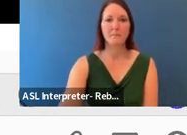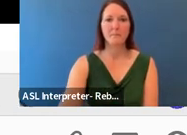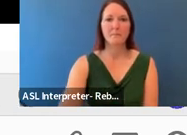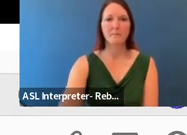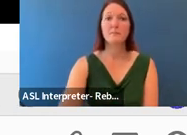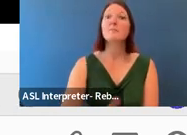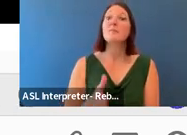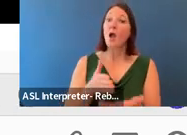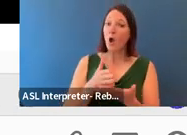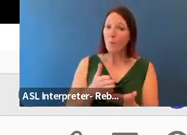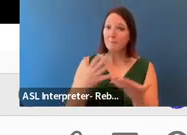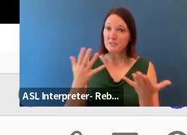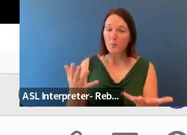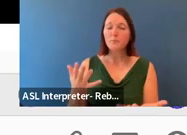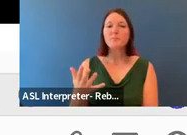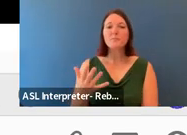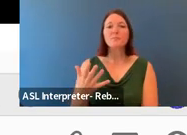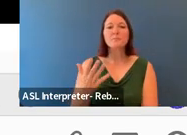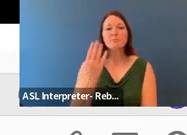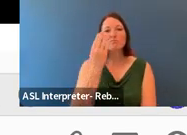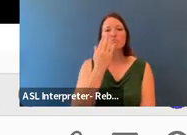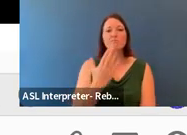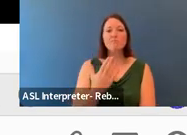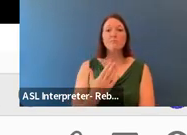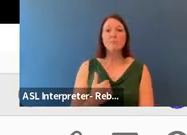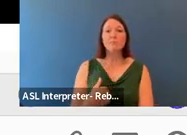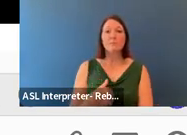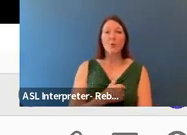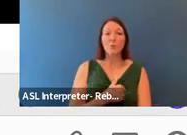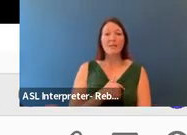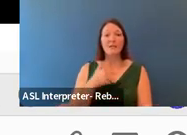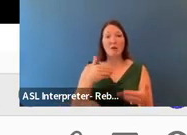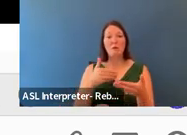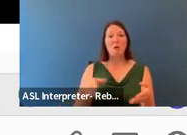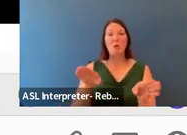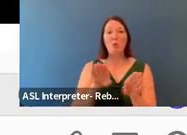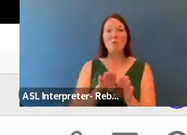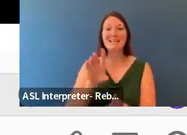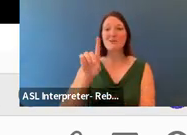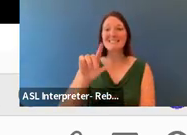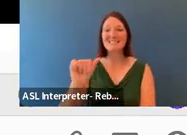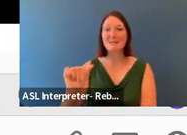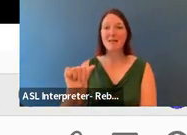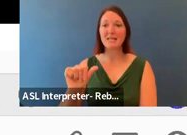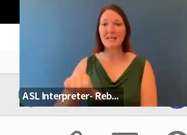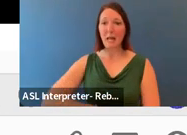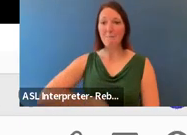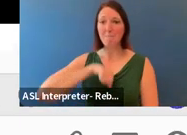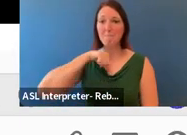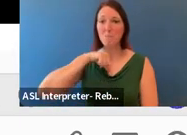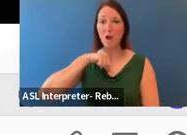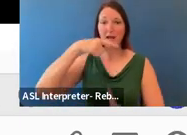All right, so we are closing out Disability Pride Month. We're